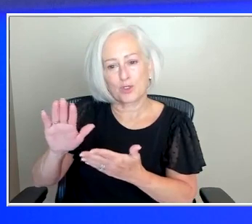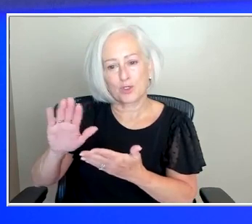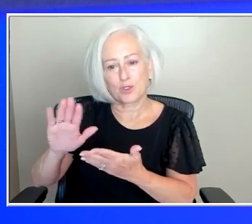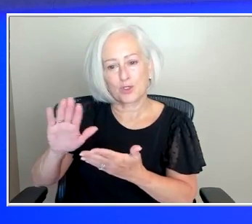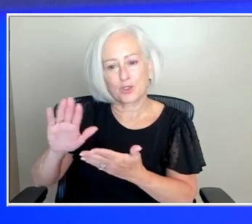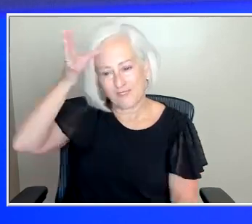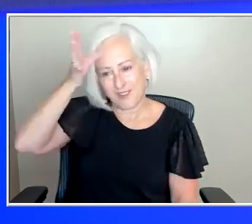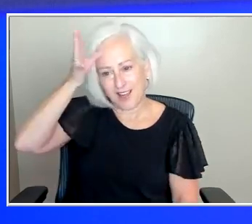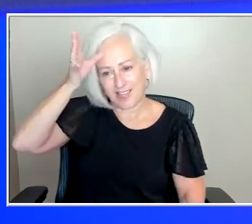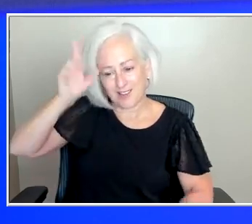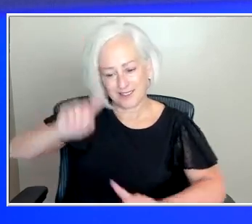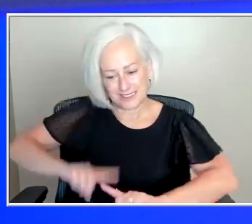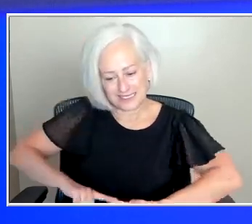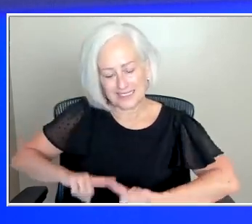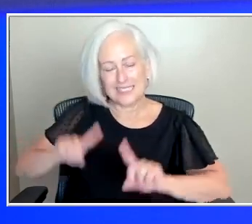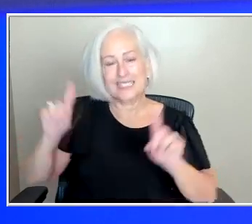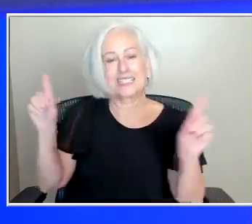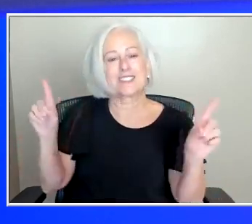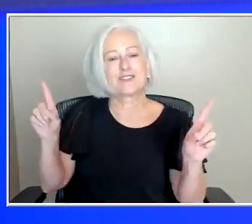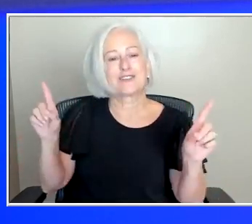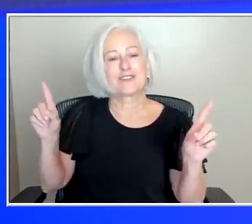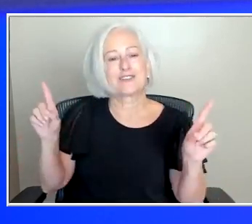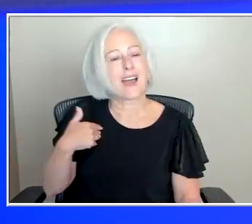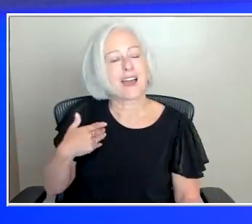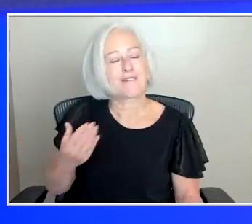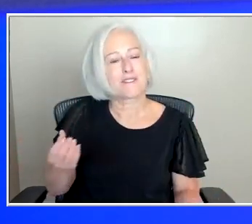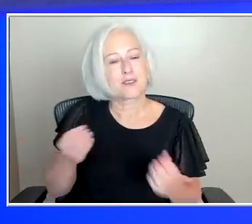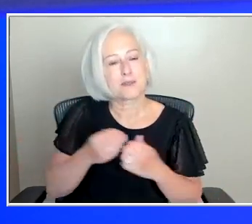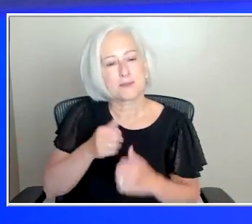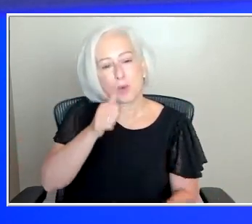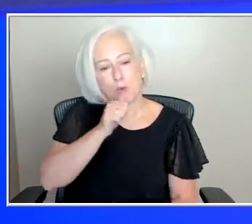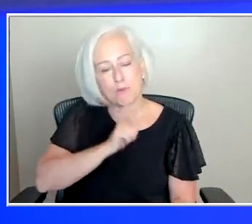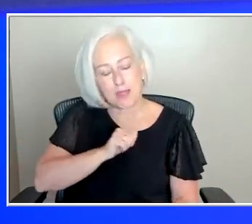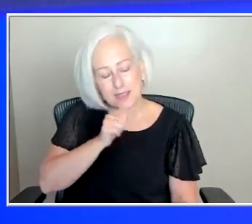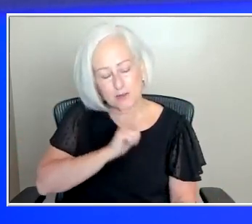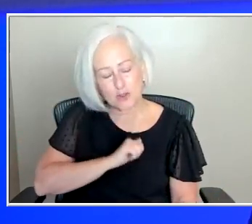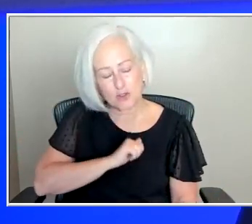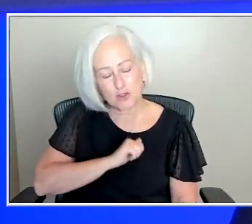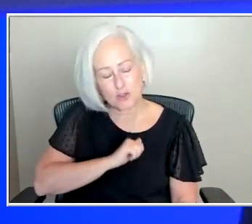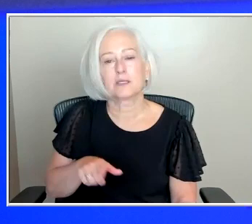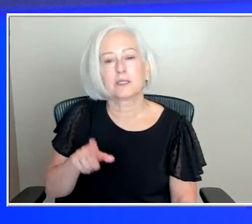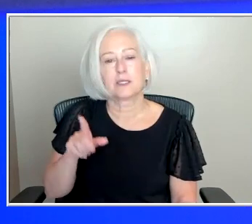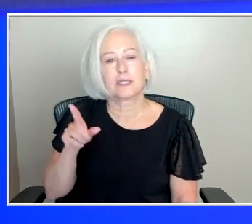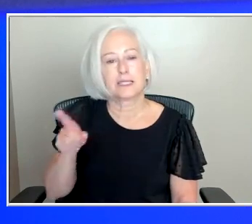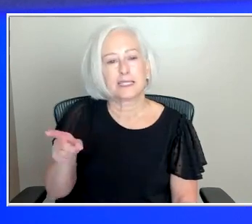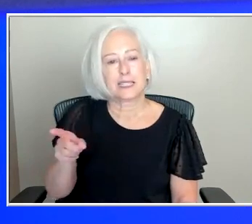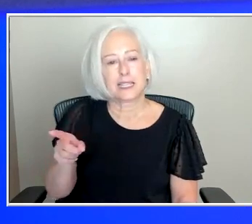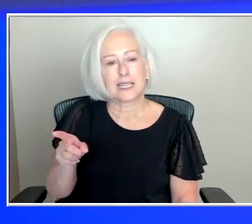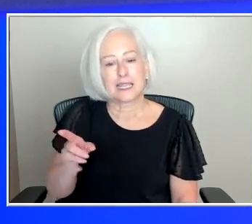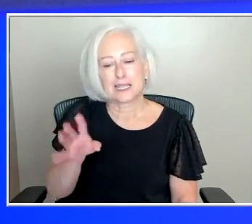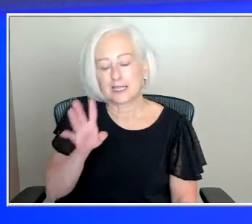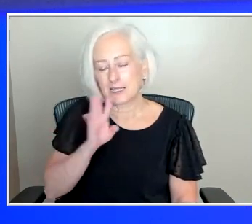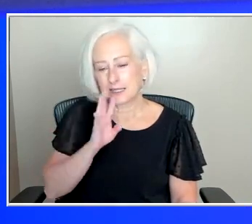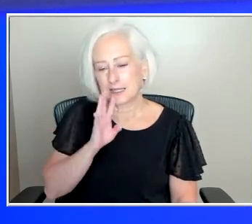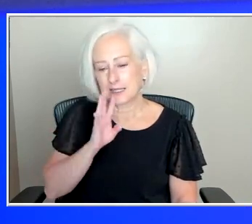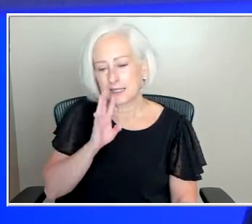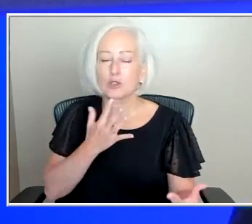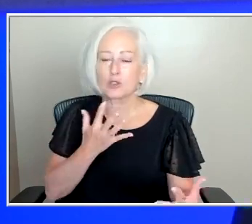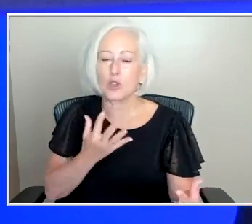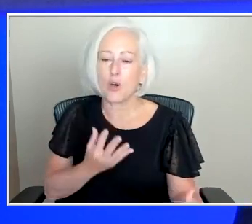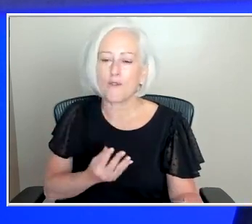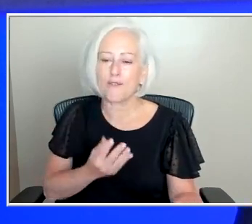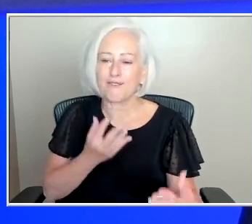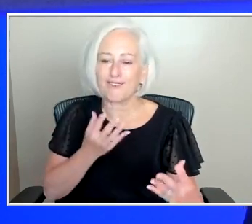more patient, and he speaks in a gentle way to both of